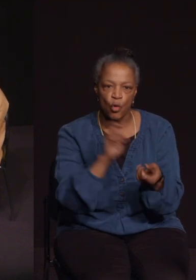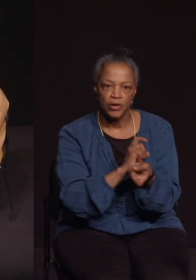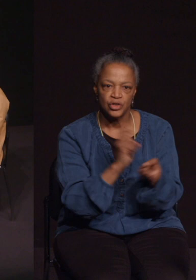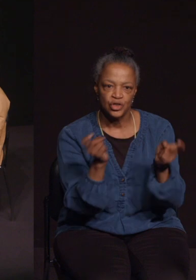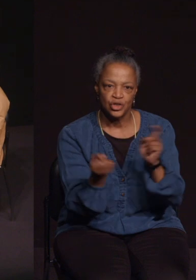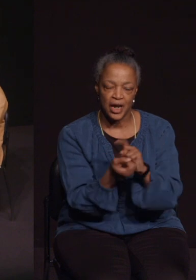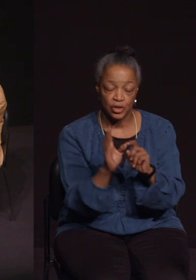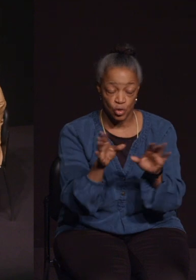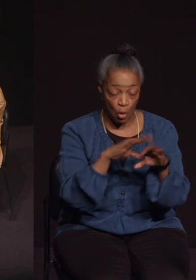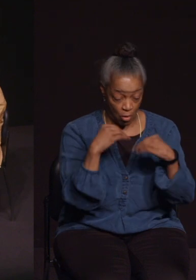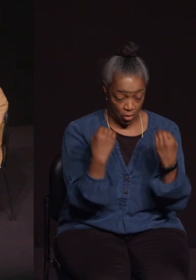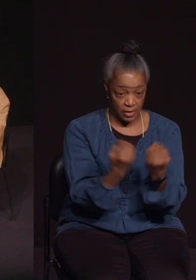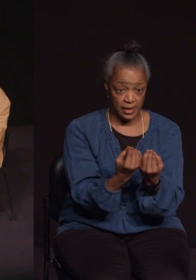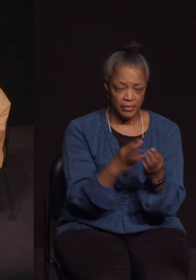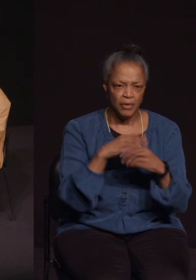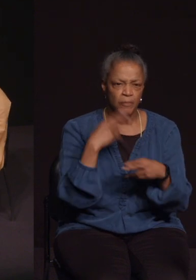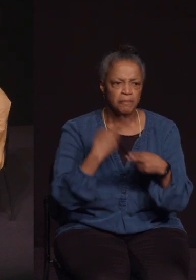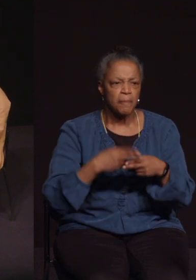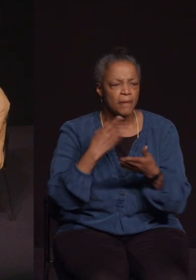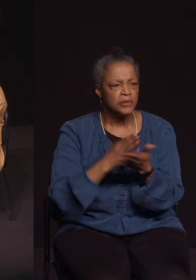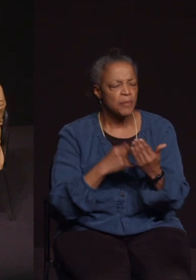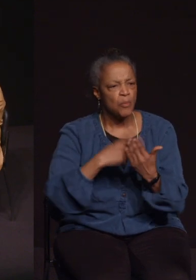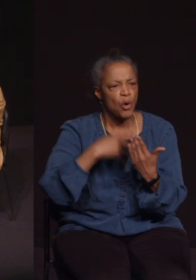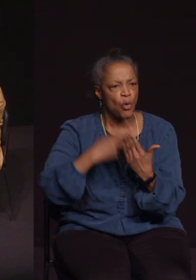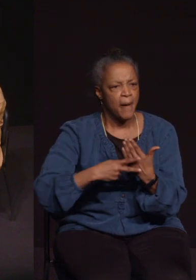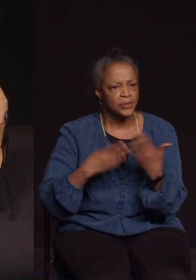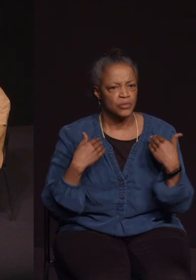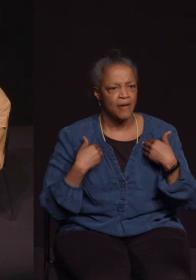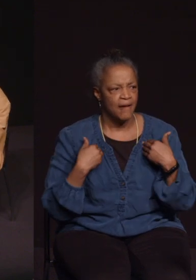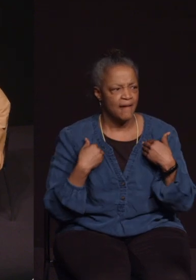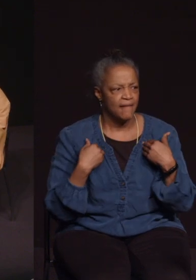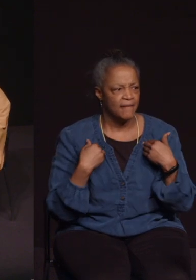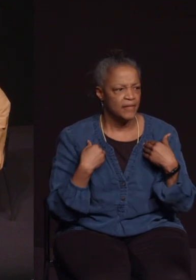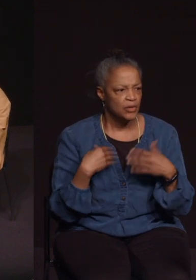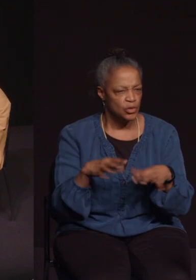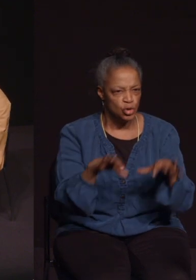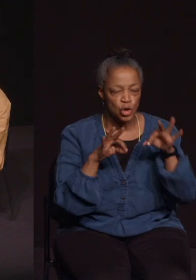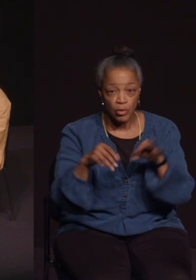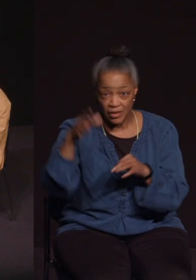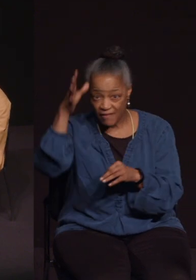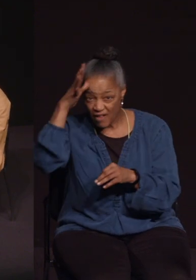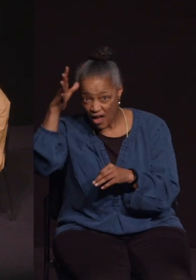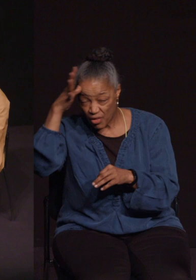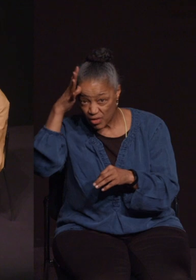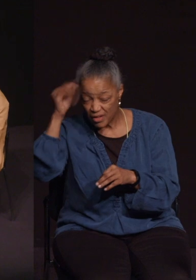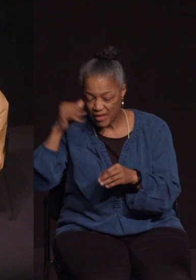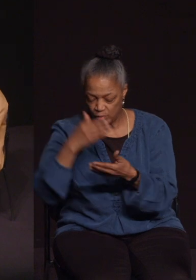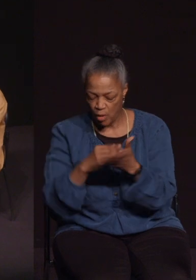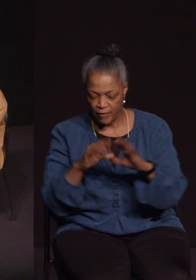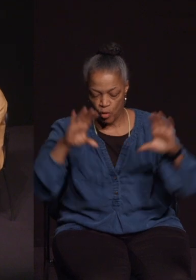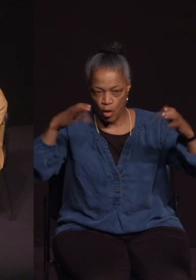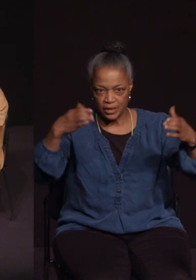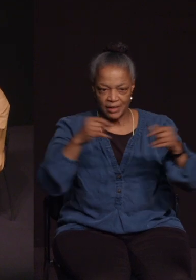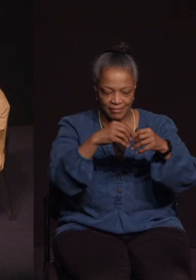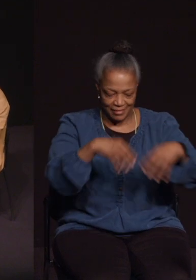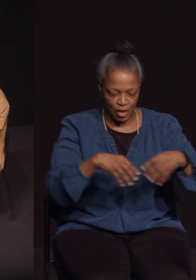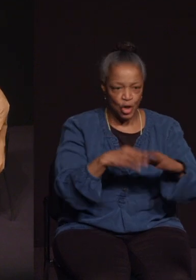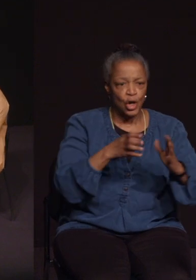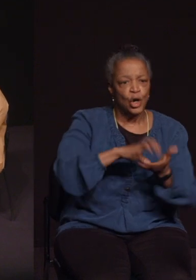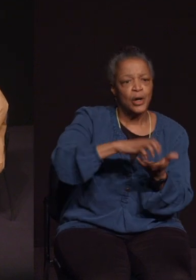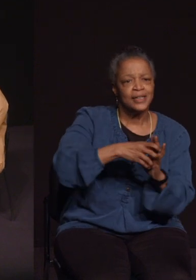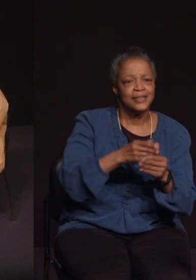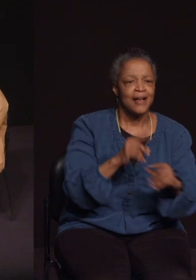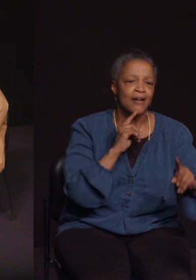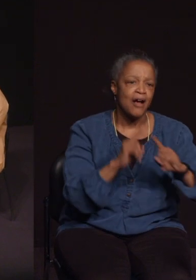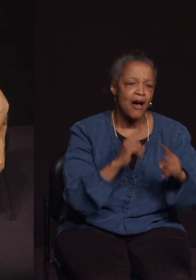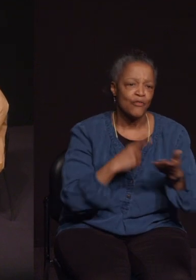I know we kind of mentioned some of the programs, right? I talked about Chosen Fathers in the introduction. We talked about Cookies and Convo,